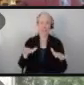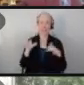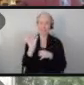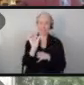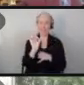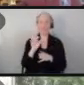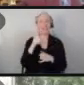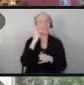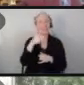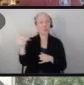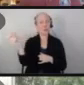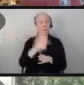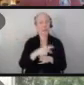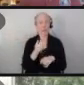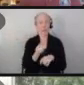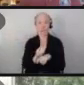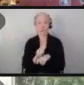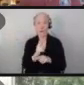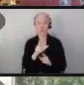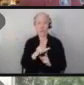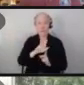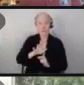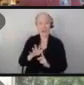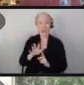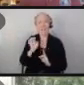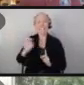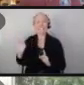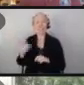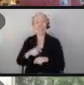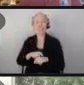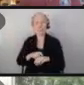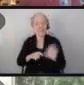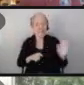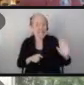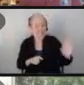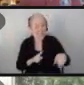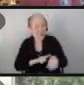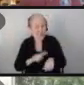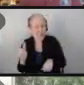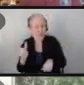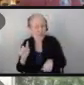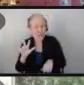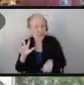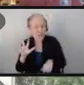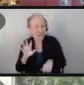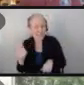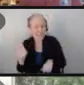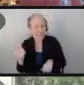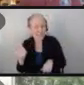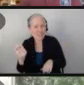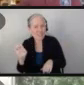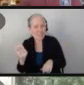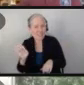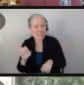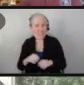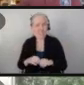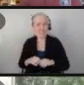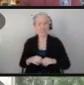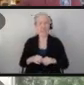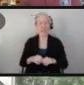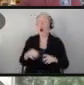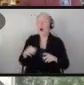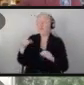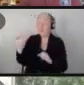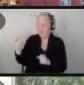at 12:35 Eastern. Thank you. No, 1:35 Eastern. Oh. 1:30 Eastern. Yep, thank